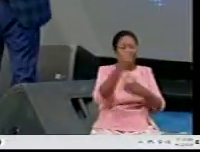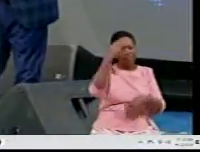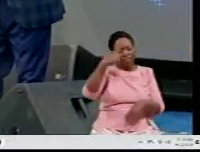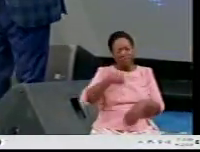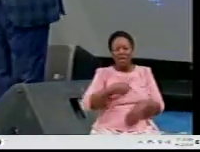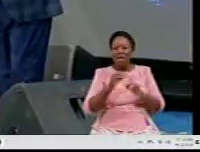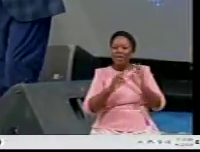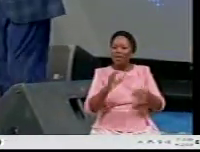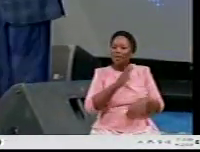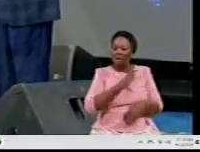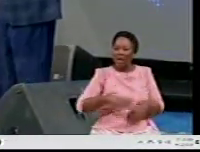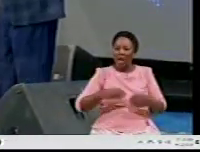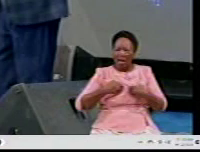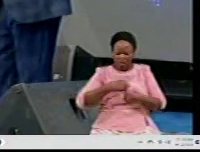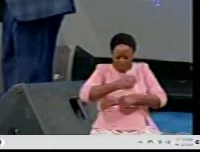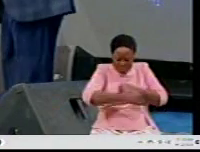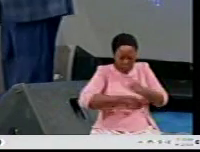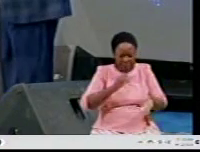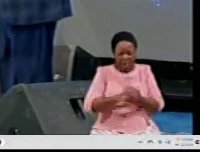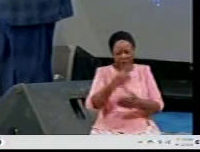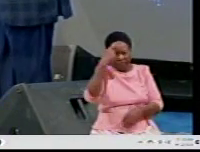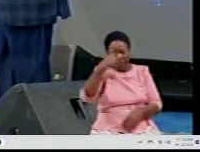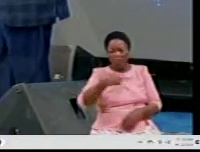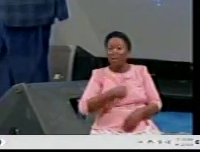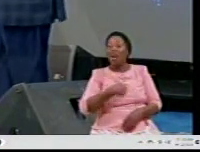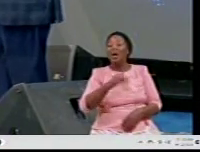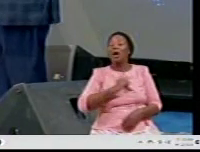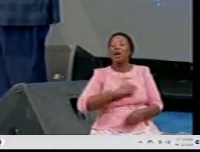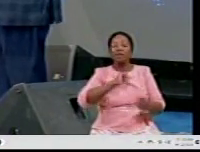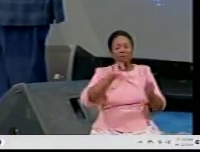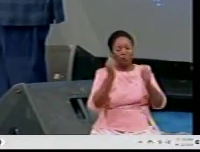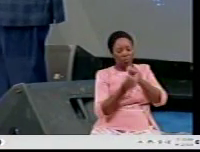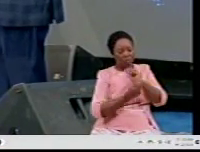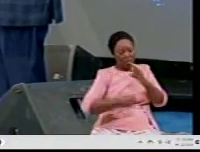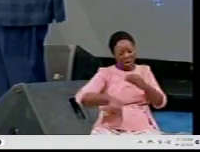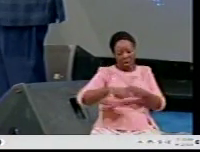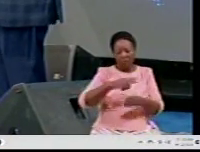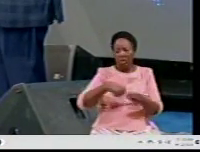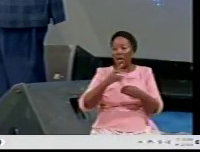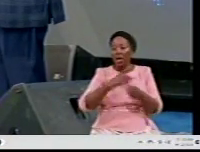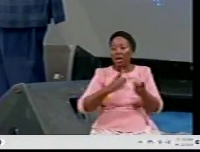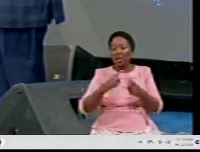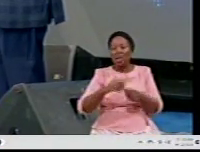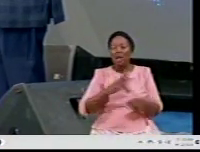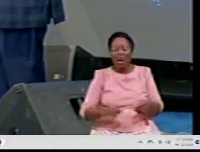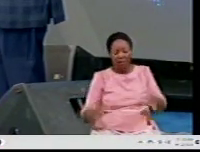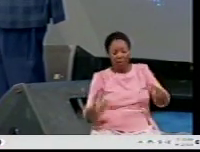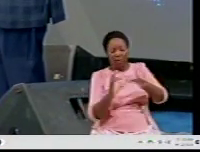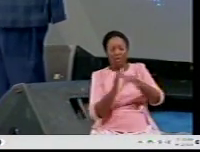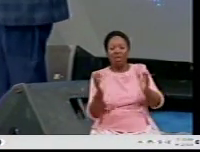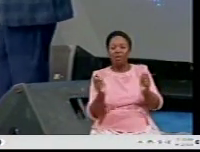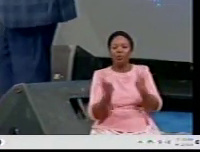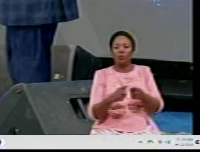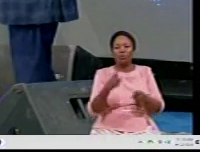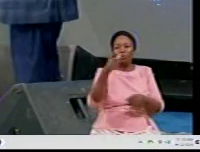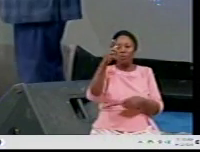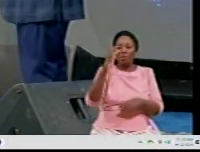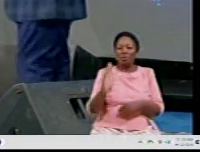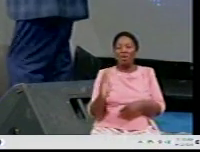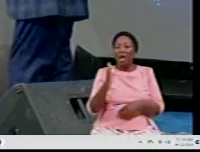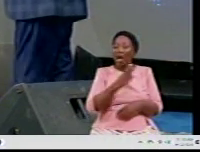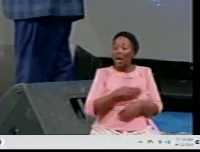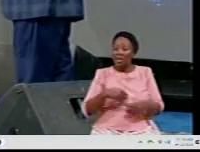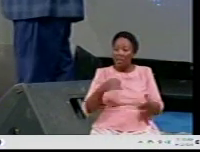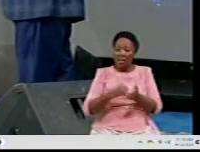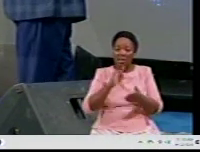has suffered that for me, I turn around and I'm reconciled unto God. And he takes